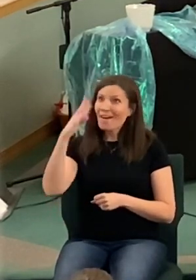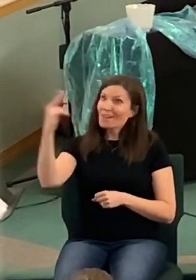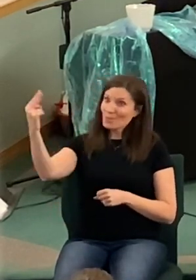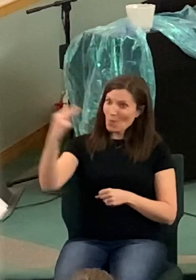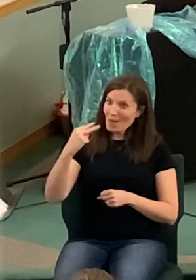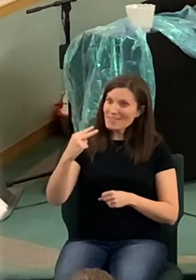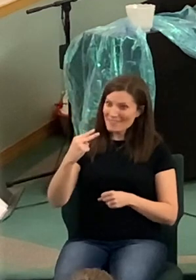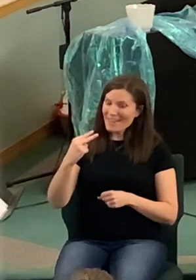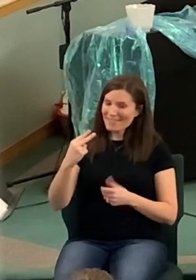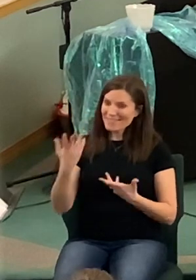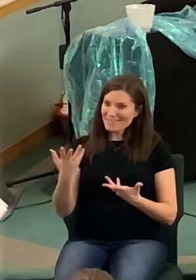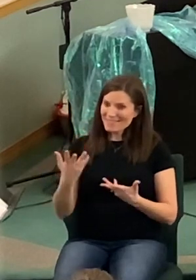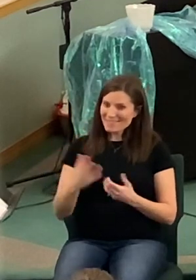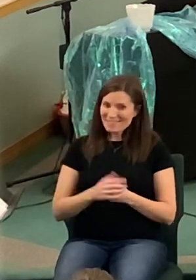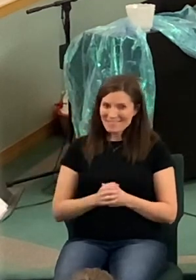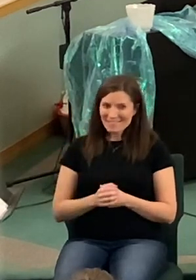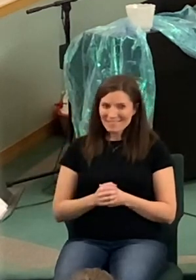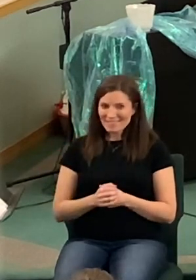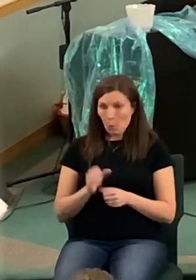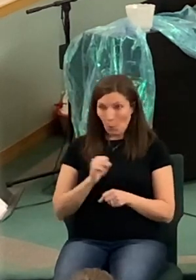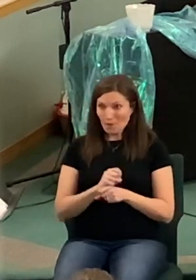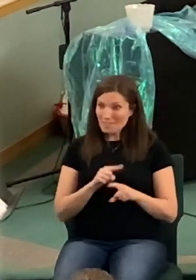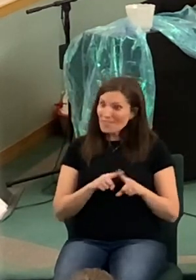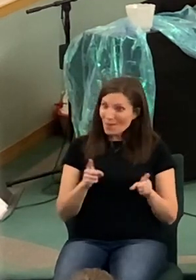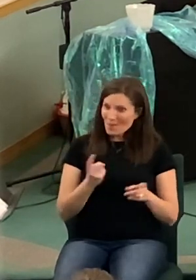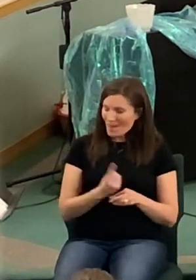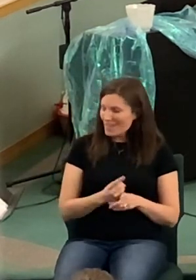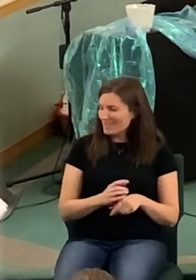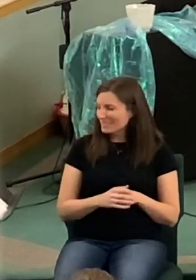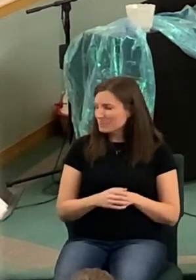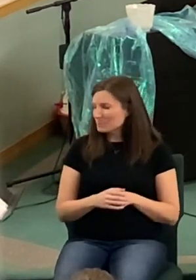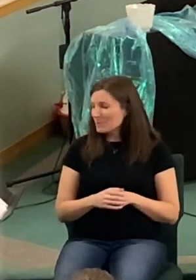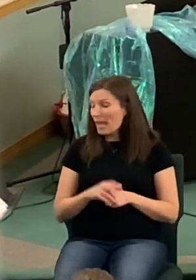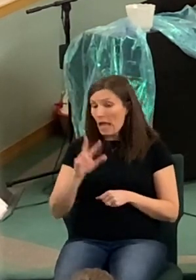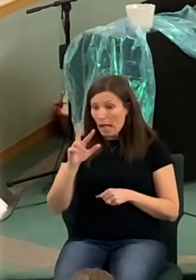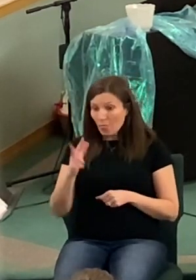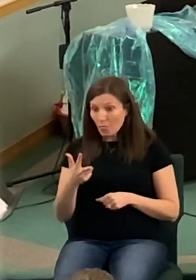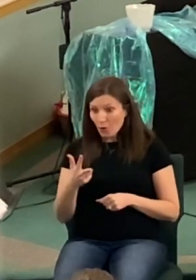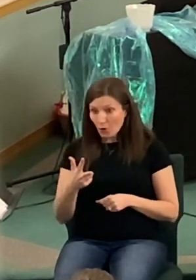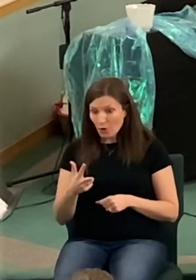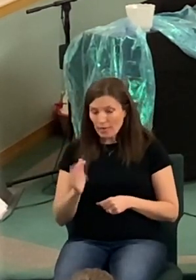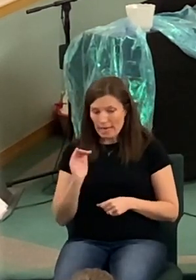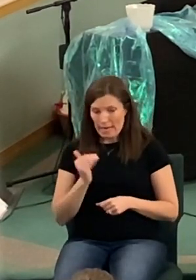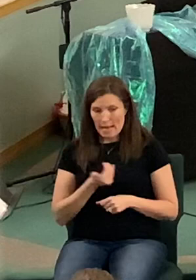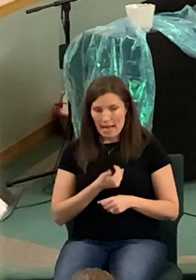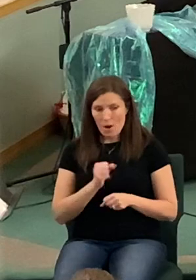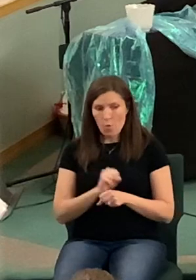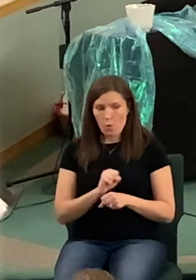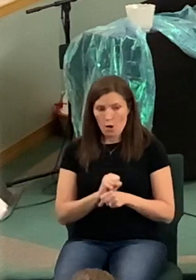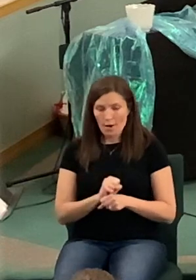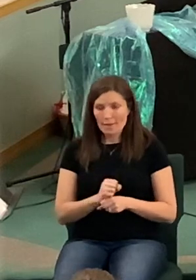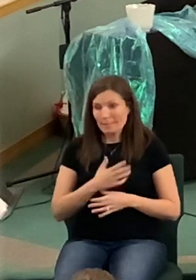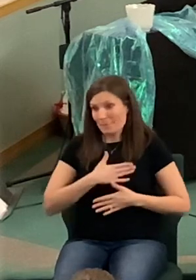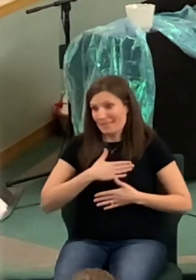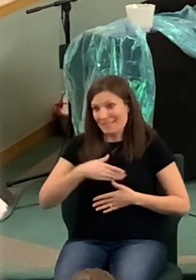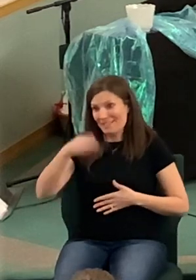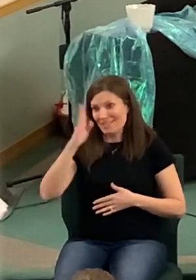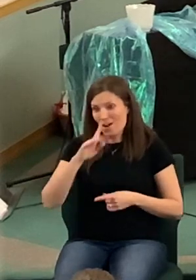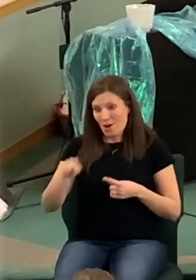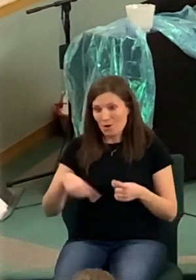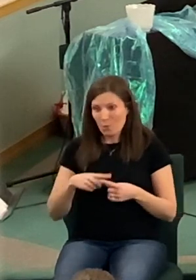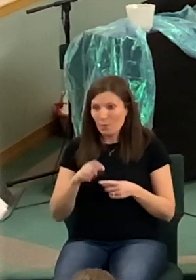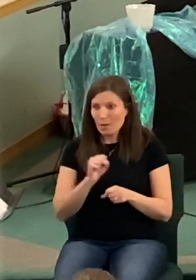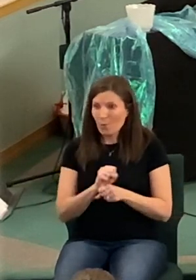third, our work is pleasing to God when we do our work heartily, it says in